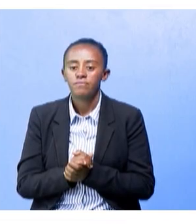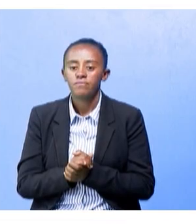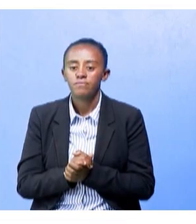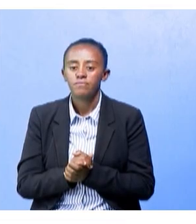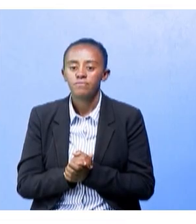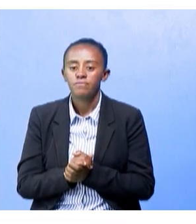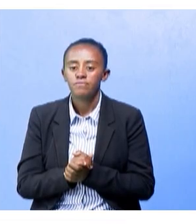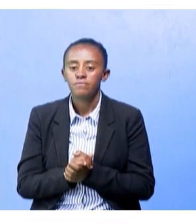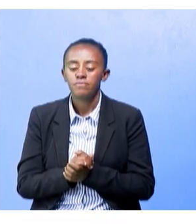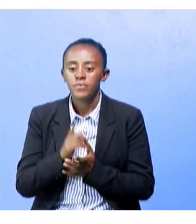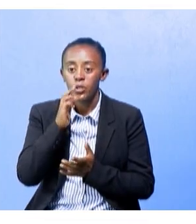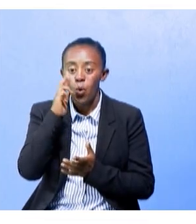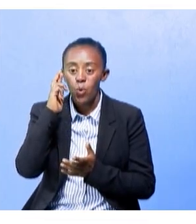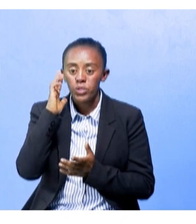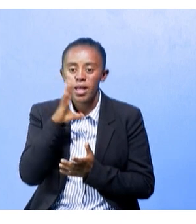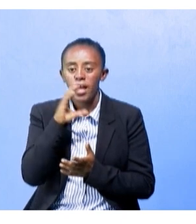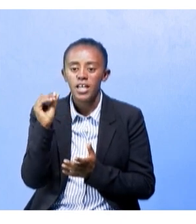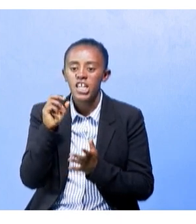and effect